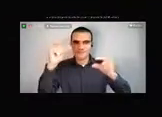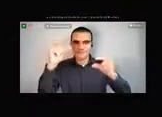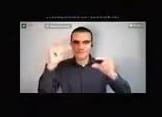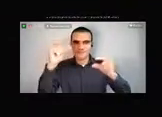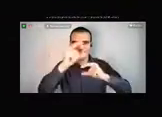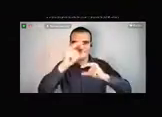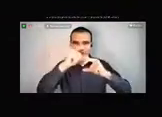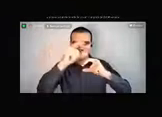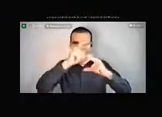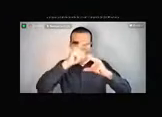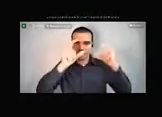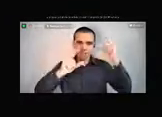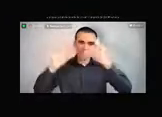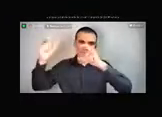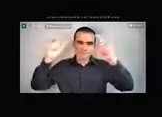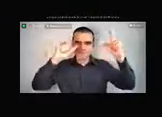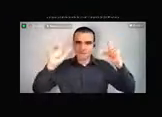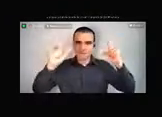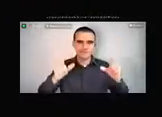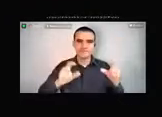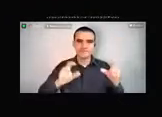I love this reference